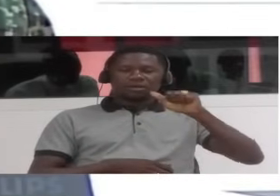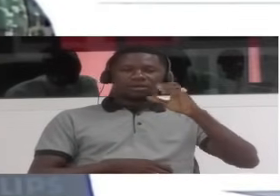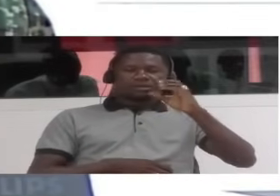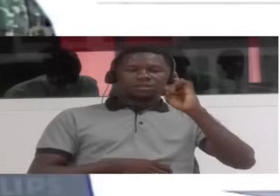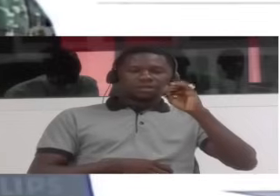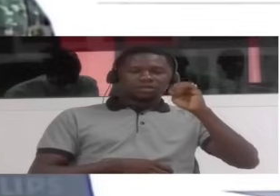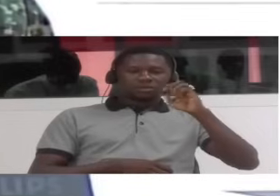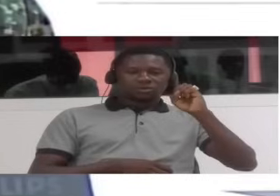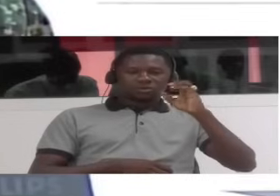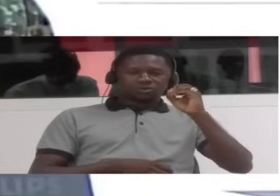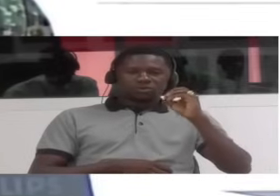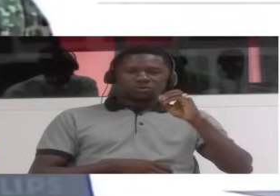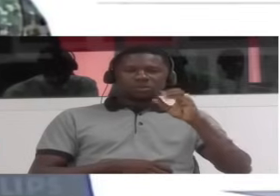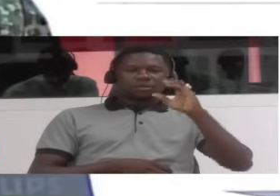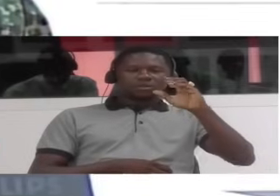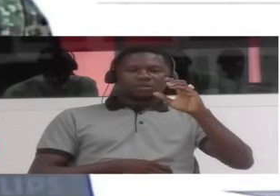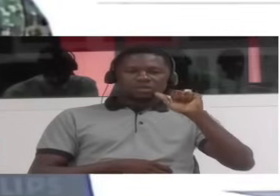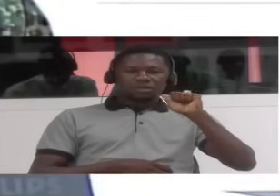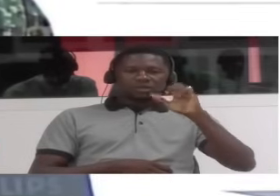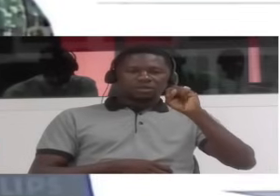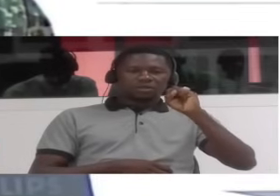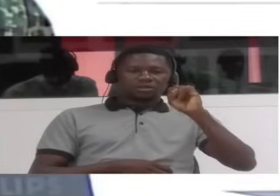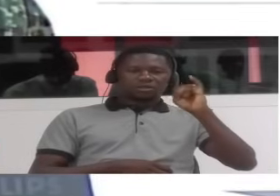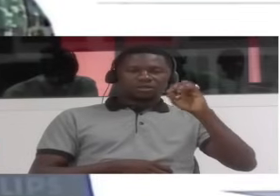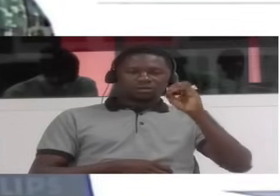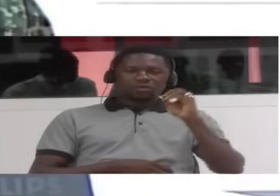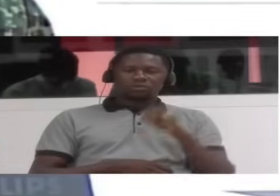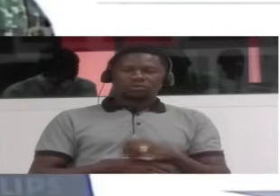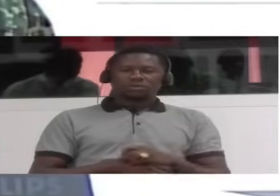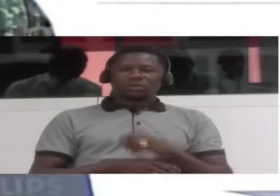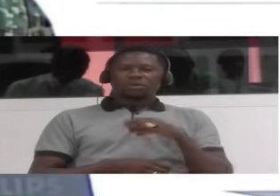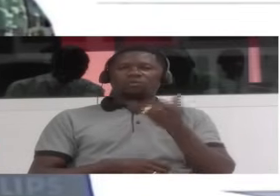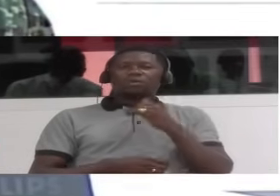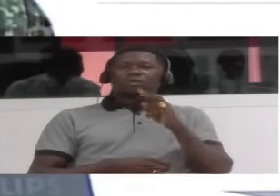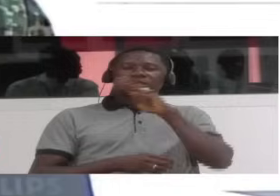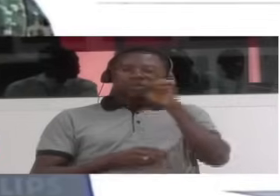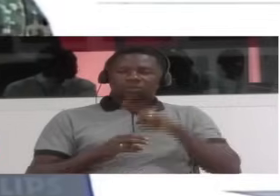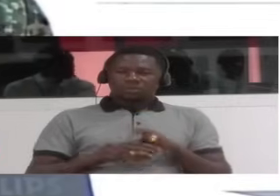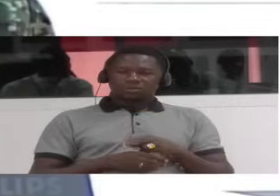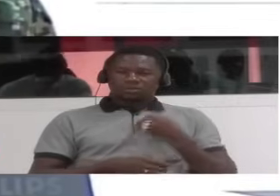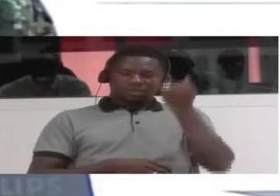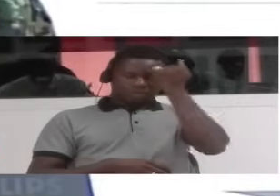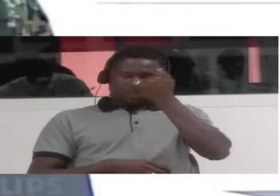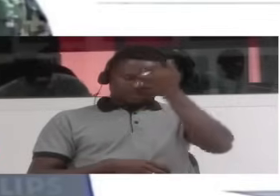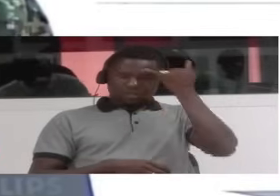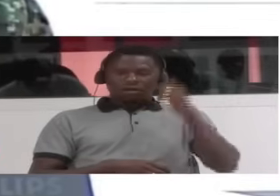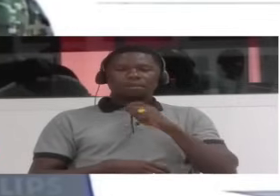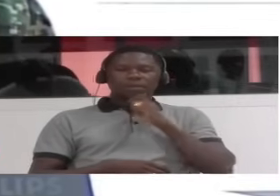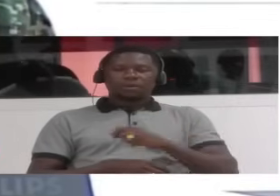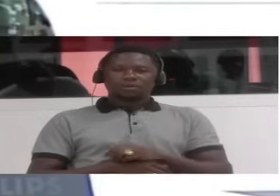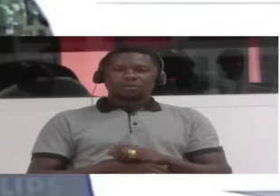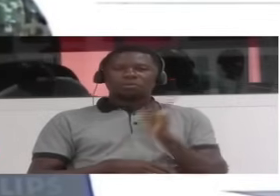which nationality? Italian. What did that training entail? The